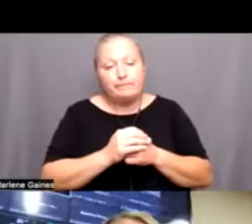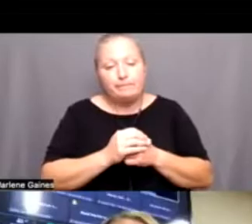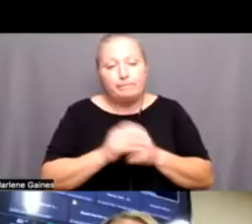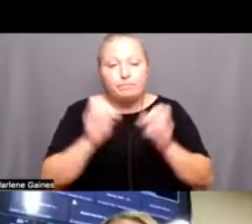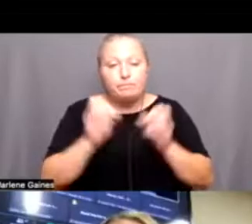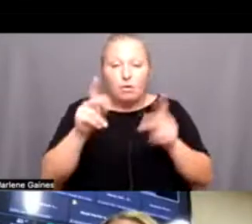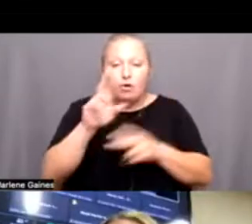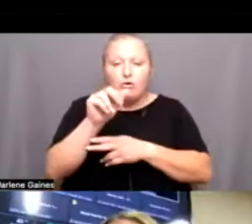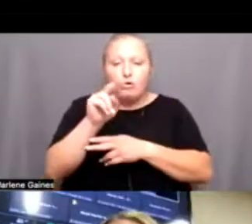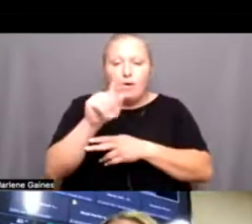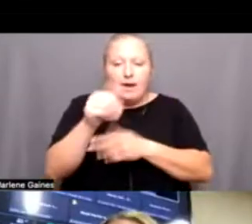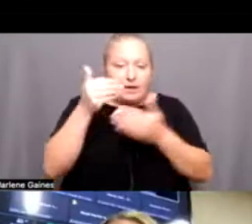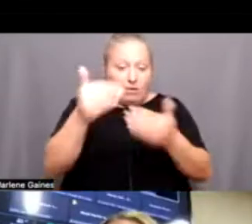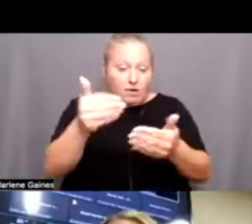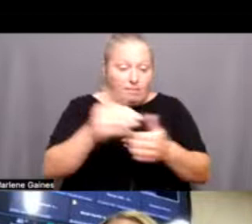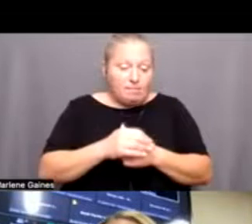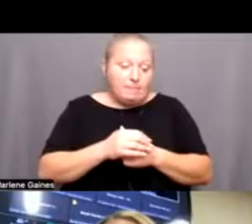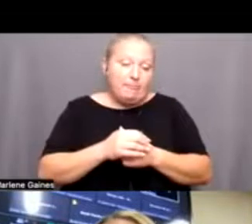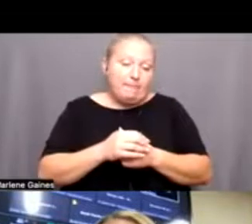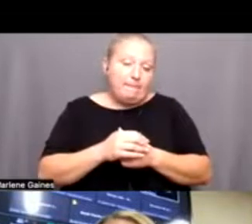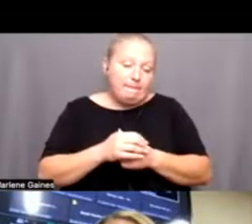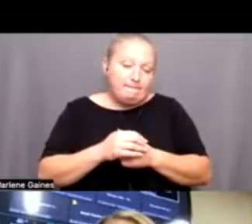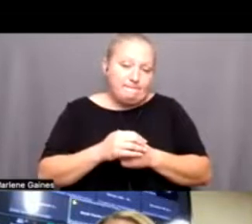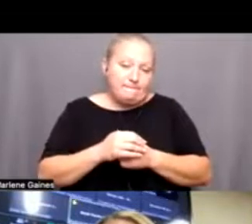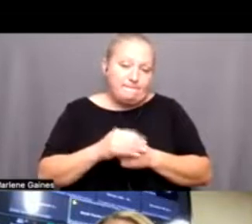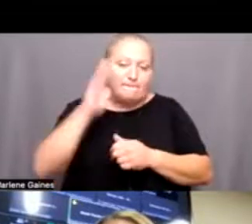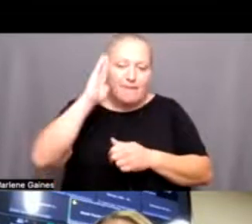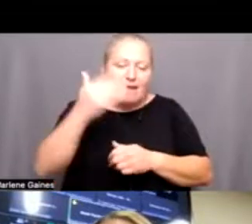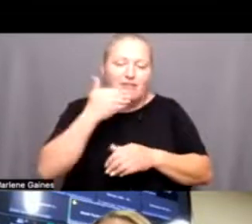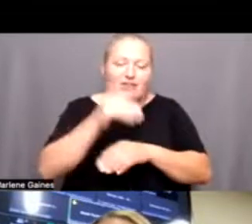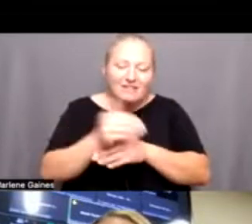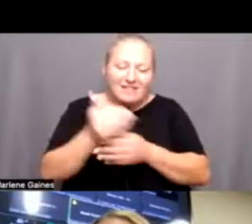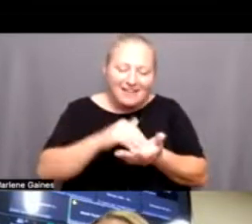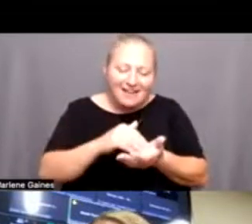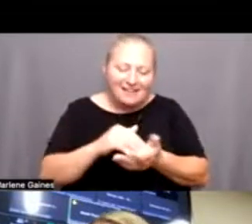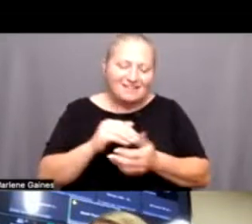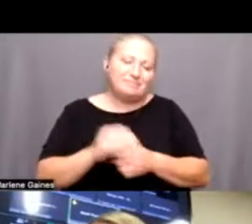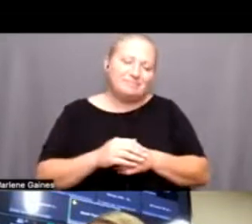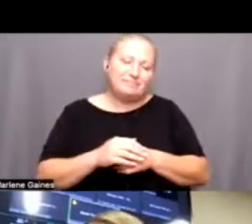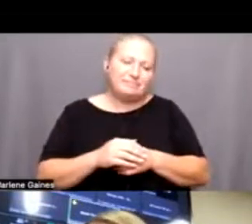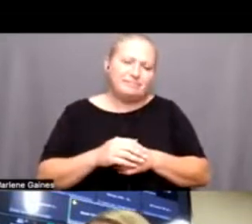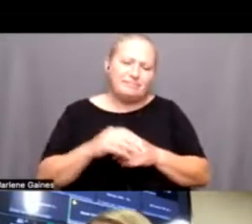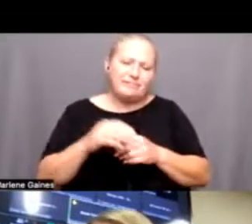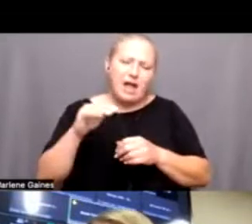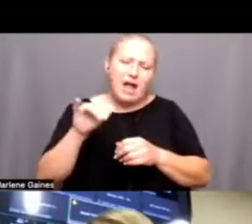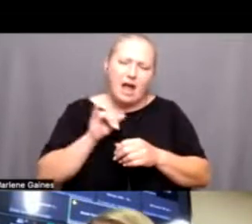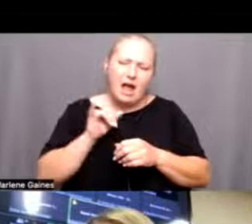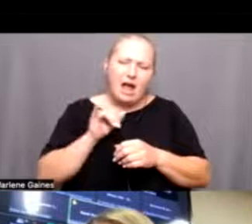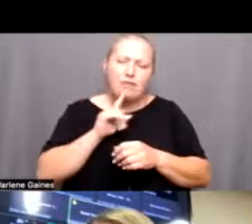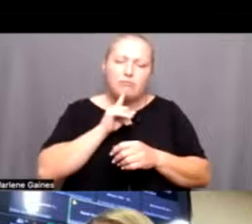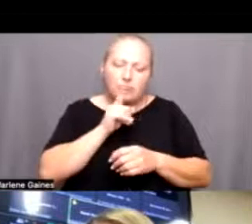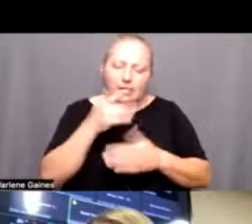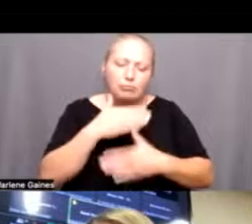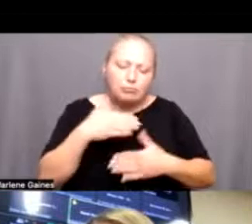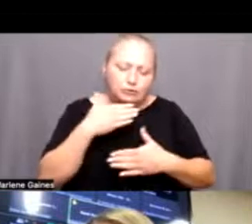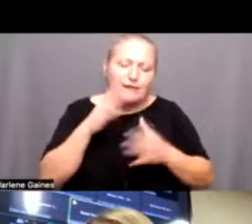Okay, Randy, go ahead. Hi, good evening again. So I really, really appreciate